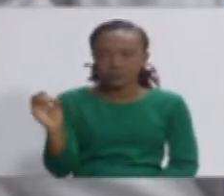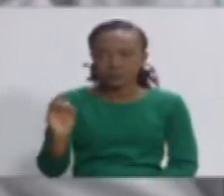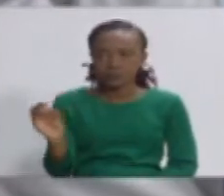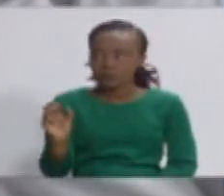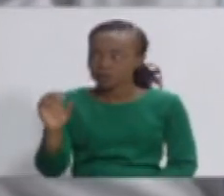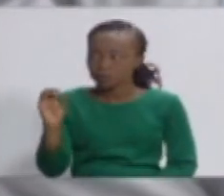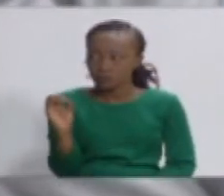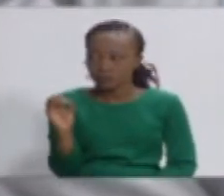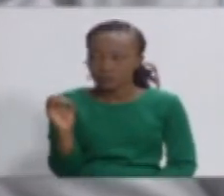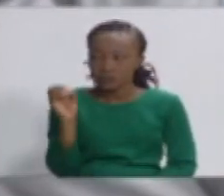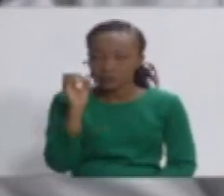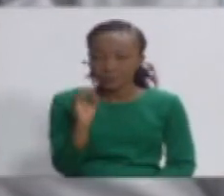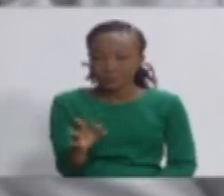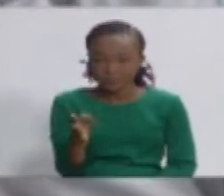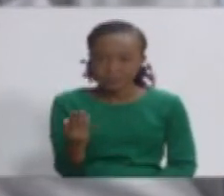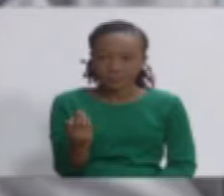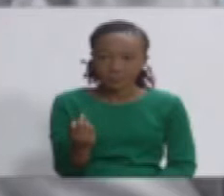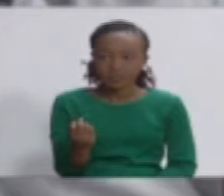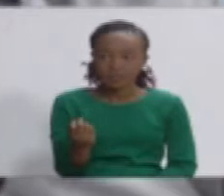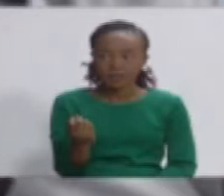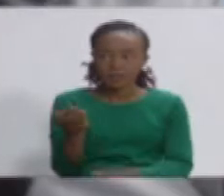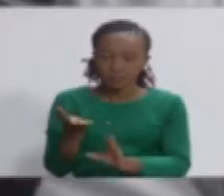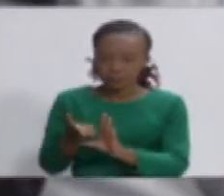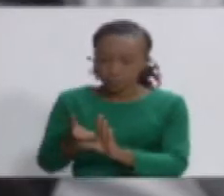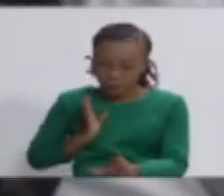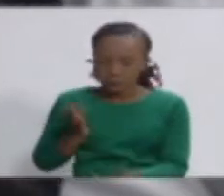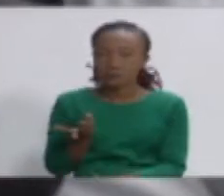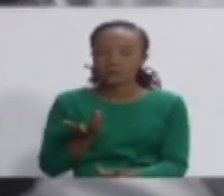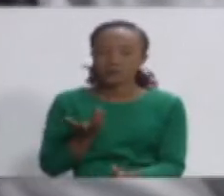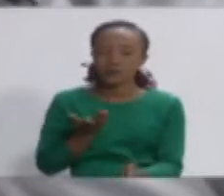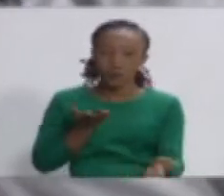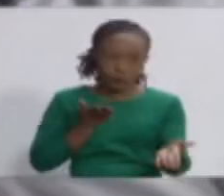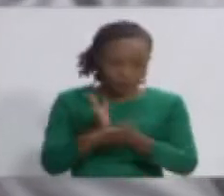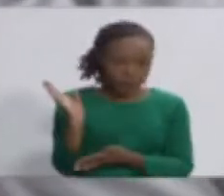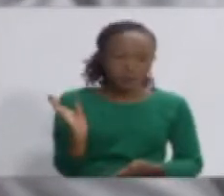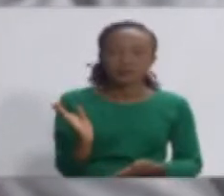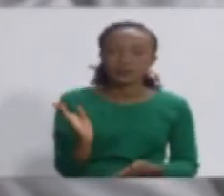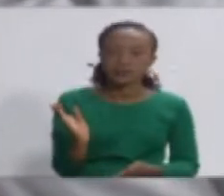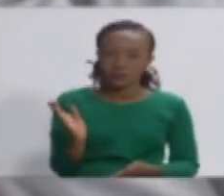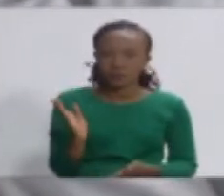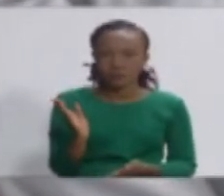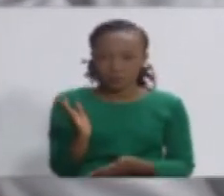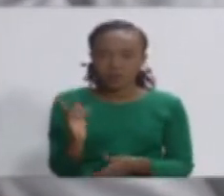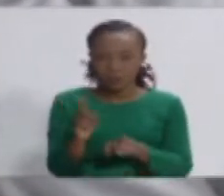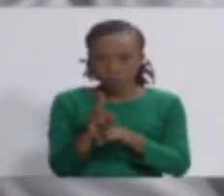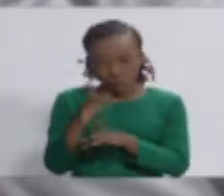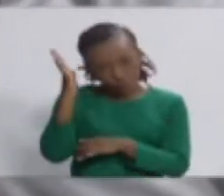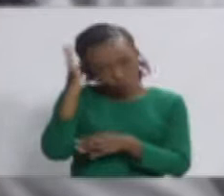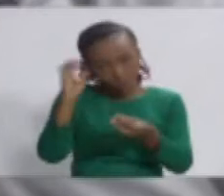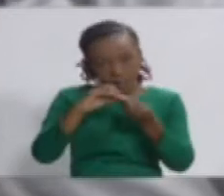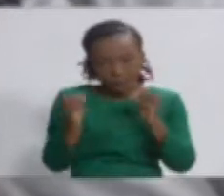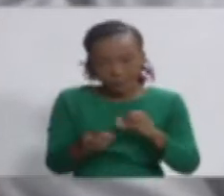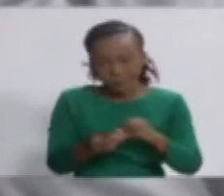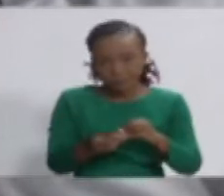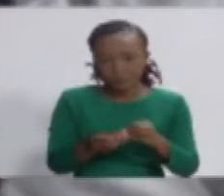So if we step back to confirm and reaffirm the numbers, and